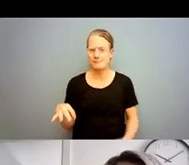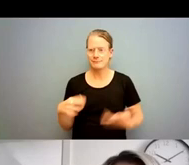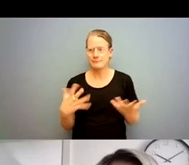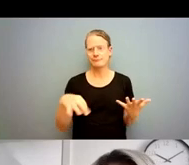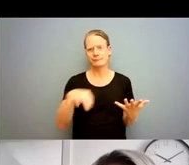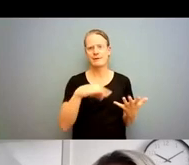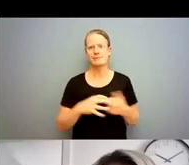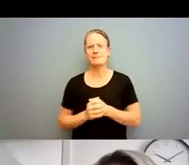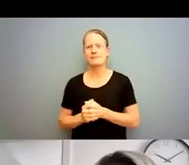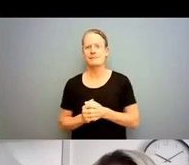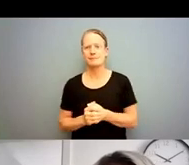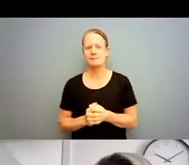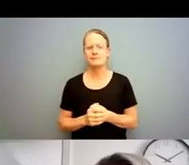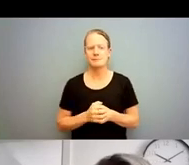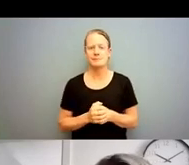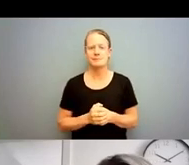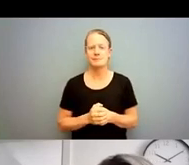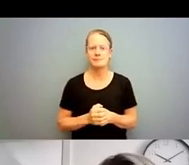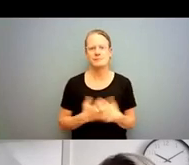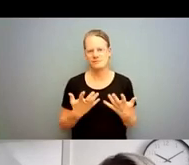And I will come into that more.